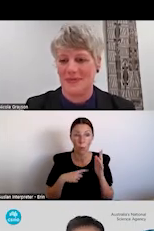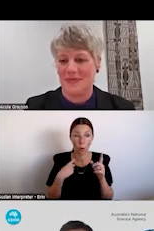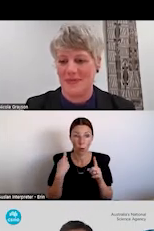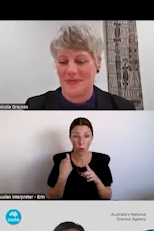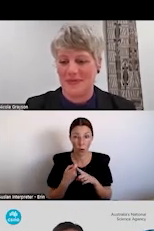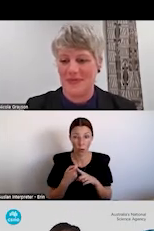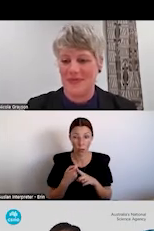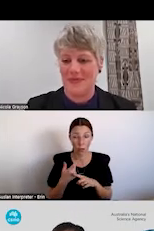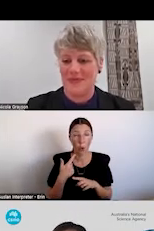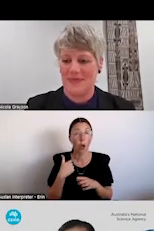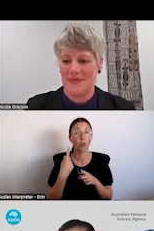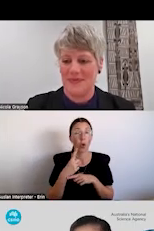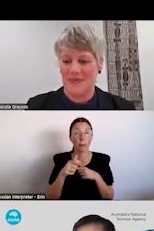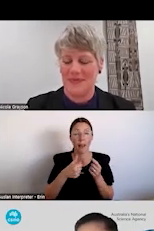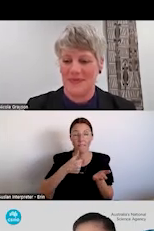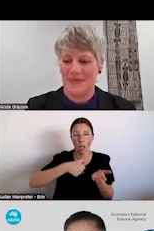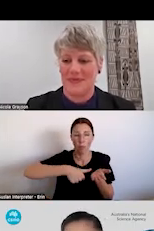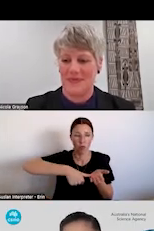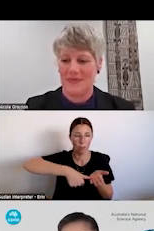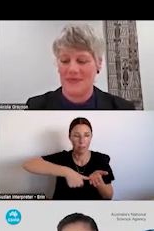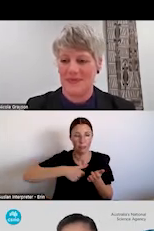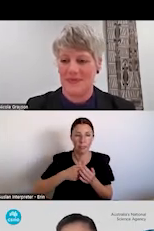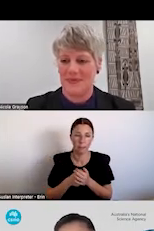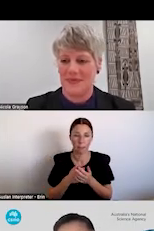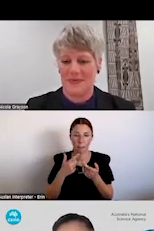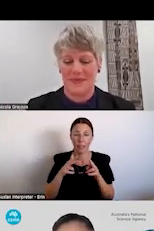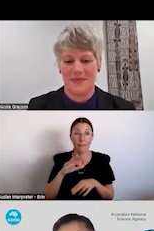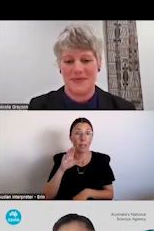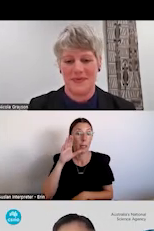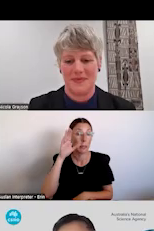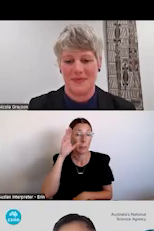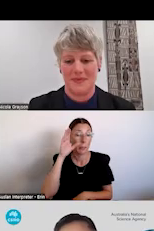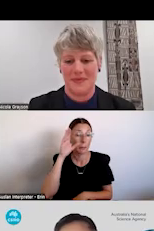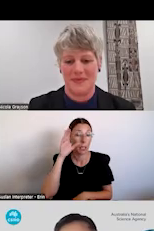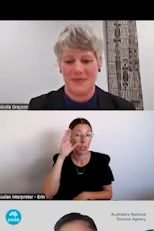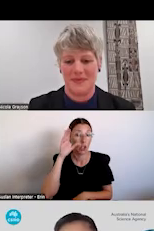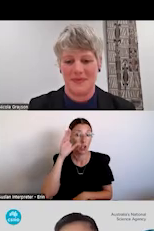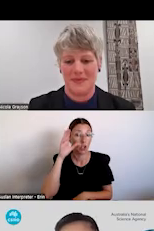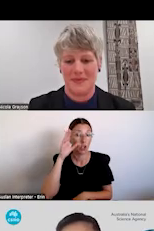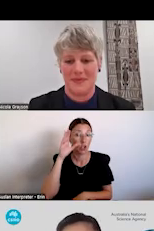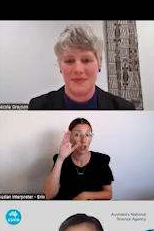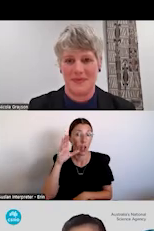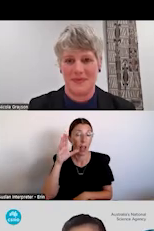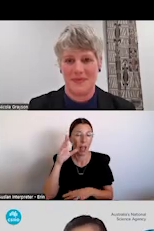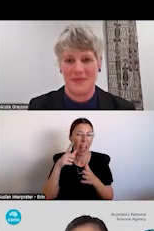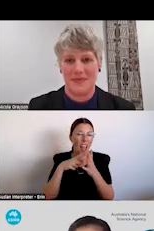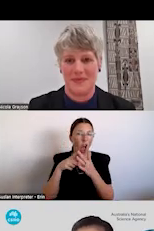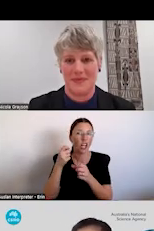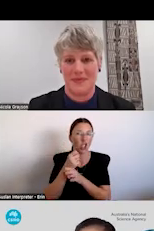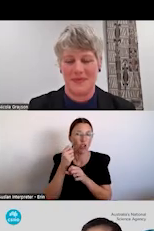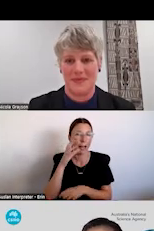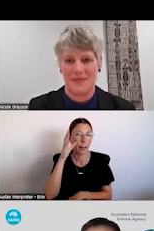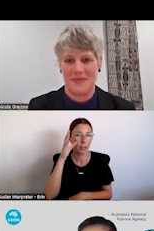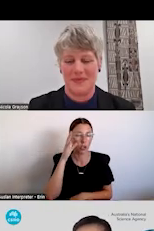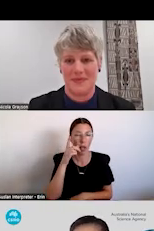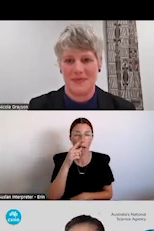said fingerprinting. Probably you heard if I take an image these days, I could AI generated image. I could tell whether it's coming